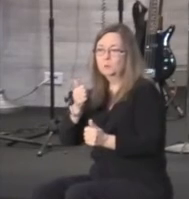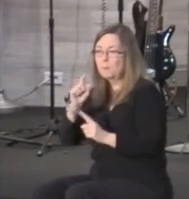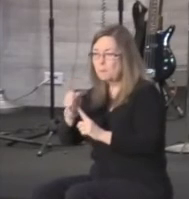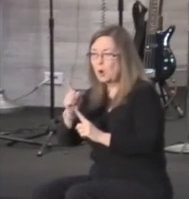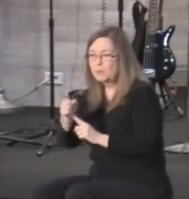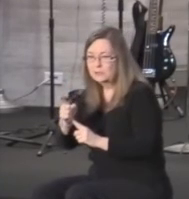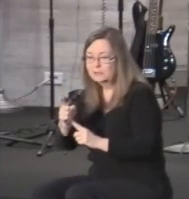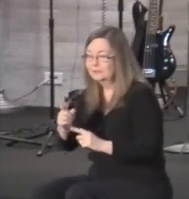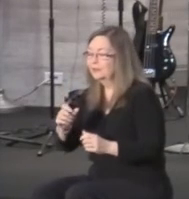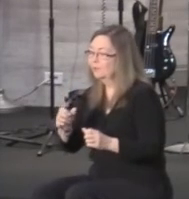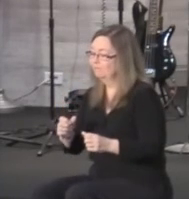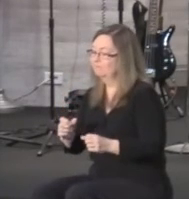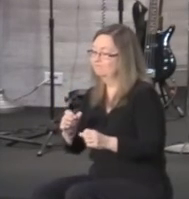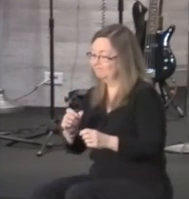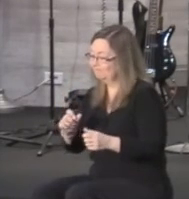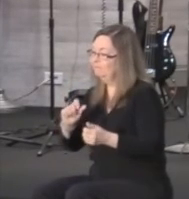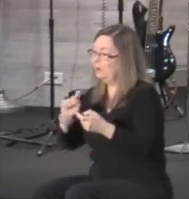molded me into who I am today.